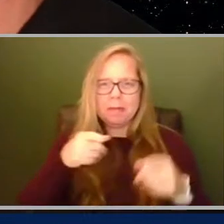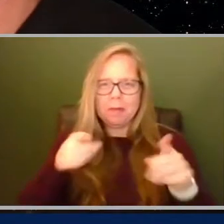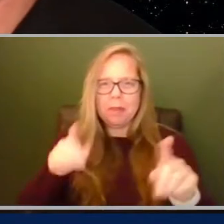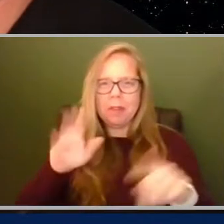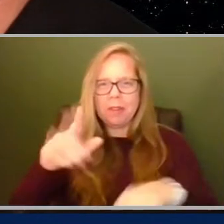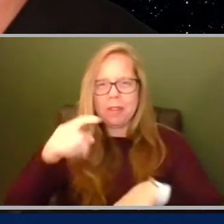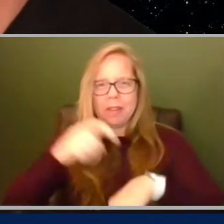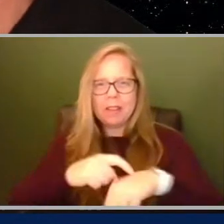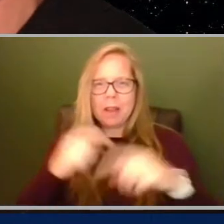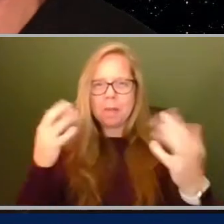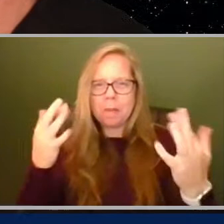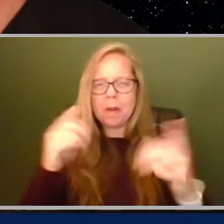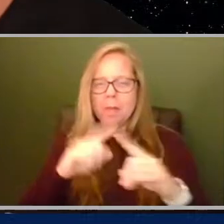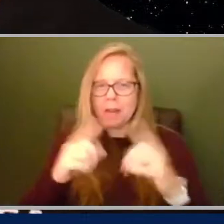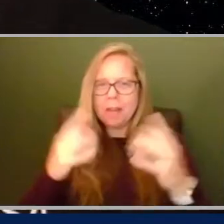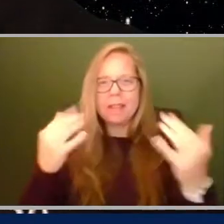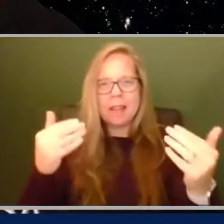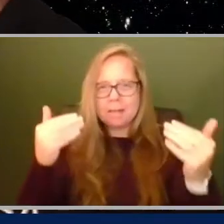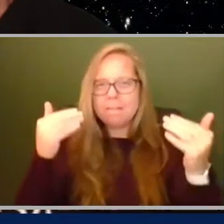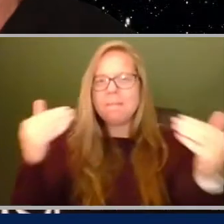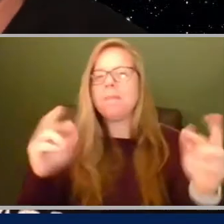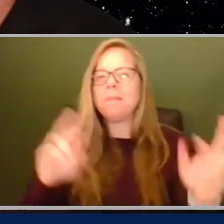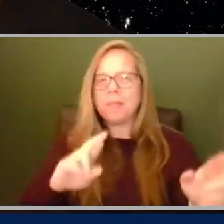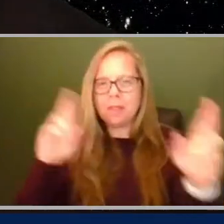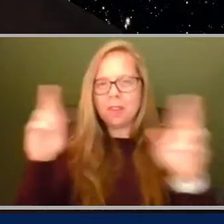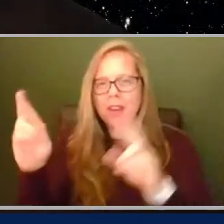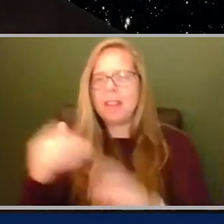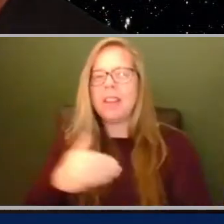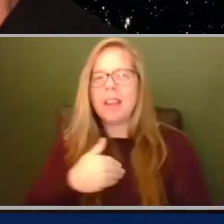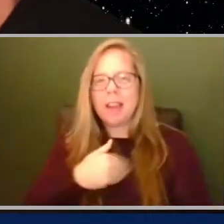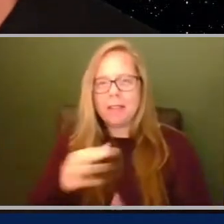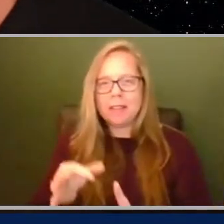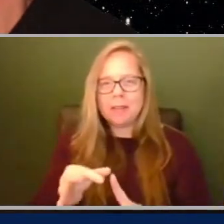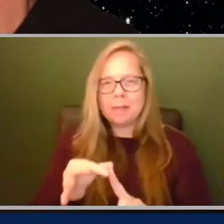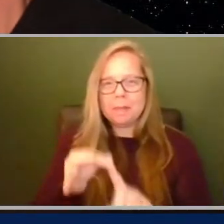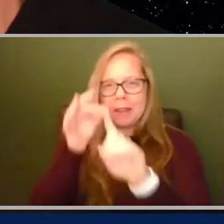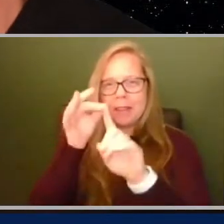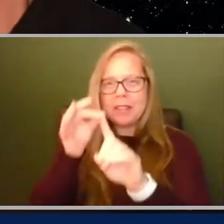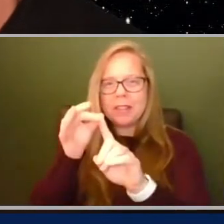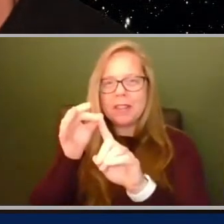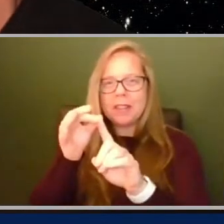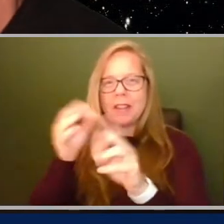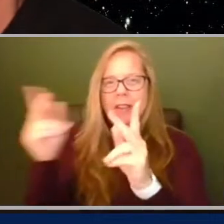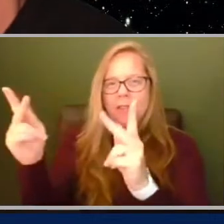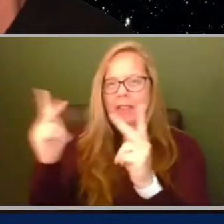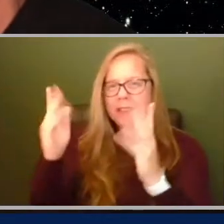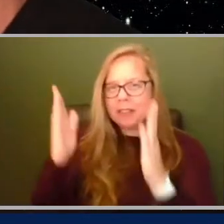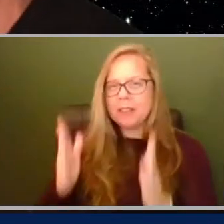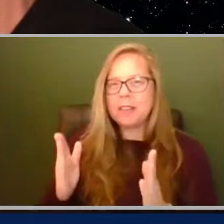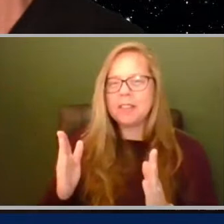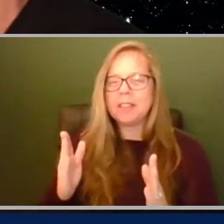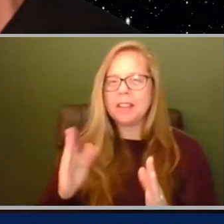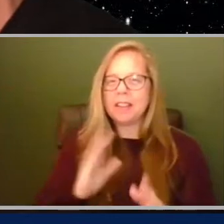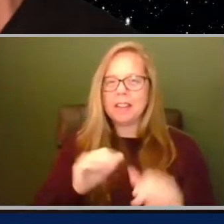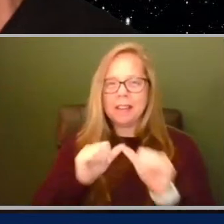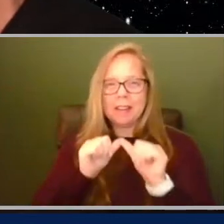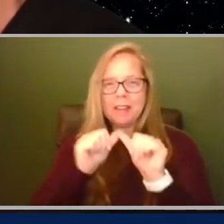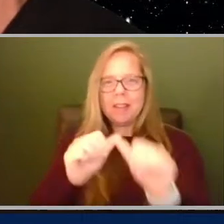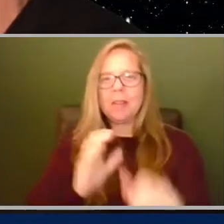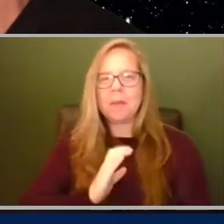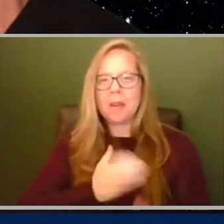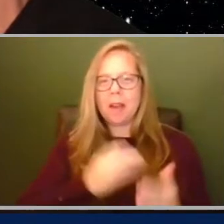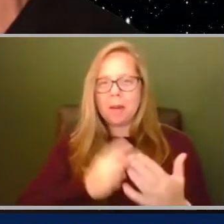we're ready now with our special guests here to continue on with today's Intrepid Museum Virtual Astronomy Live. Got some folks